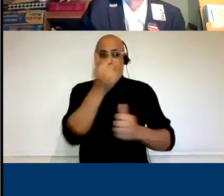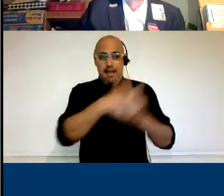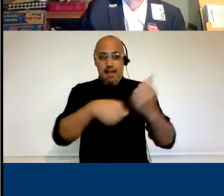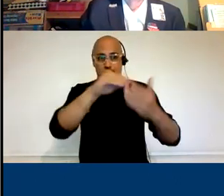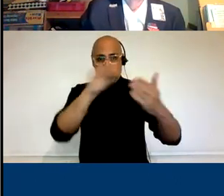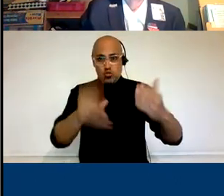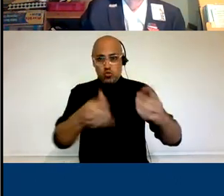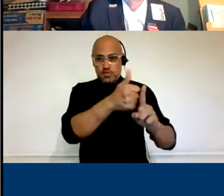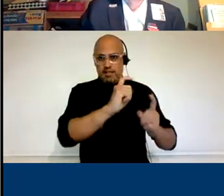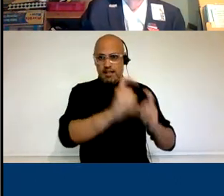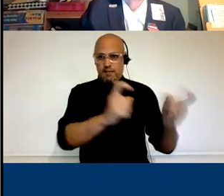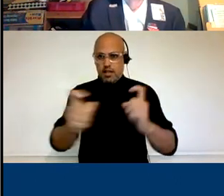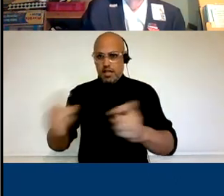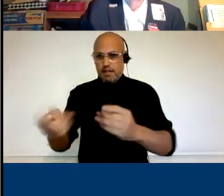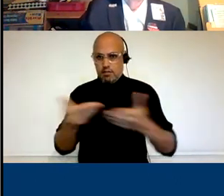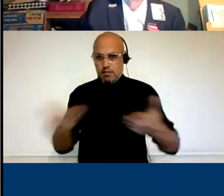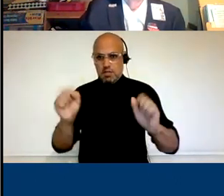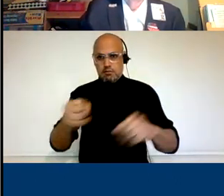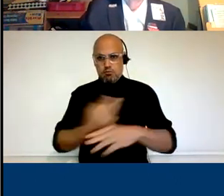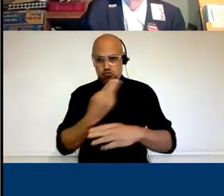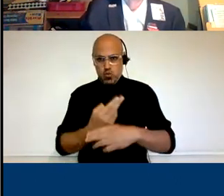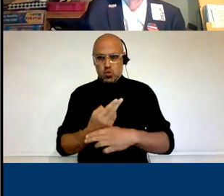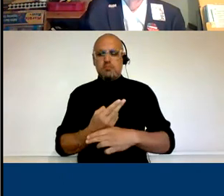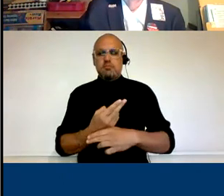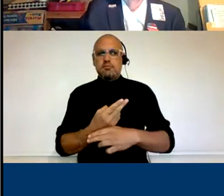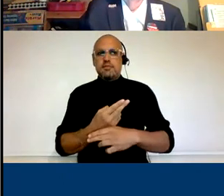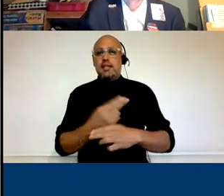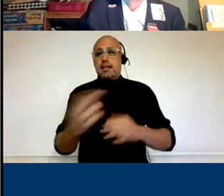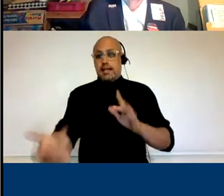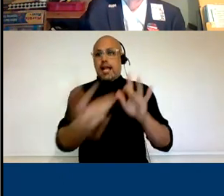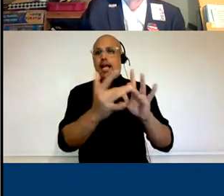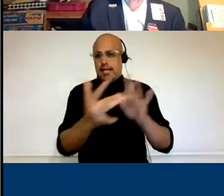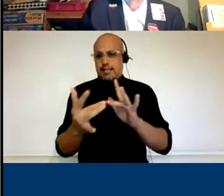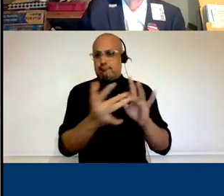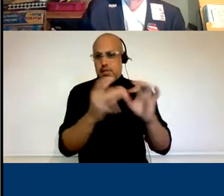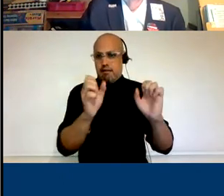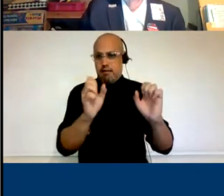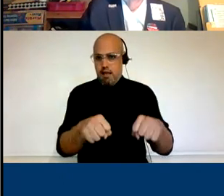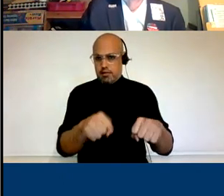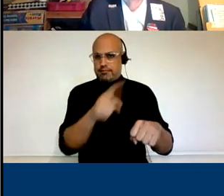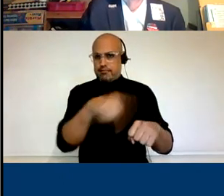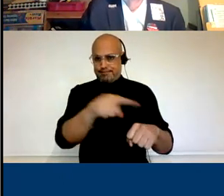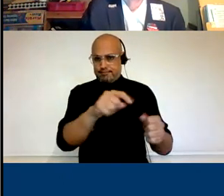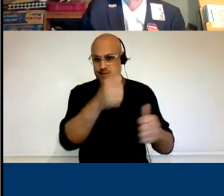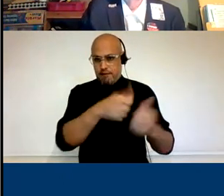device that they can use, and get them connectivity that they can connect, and also get